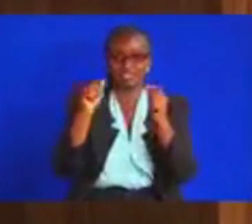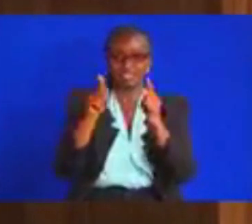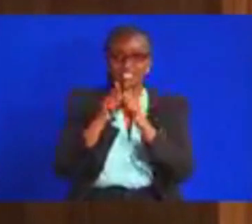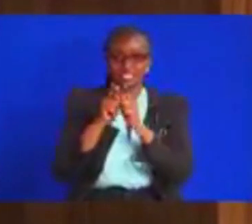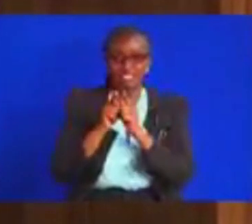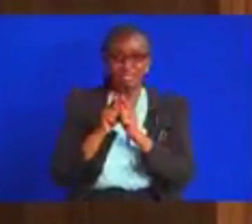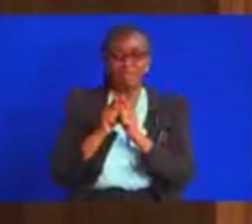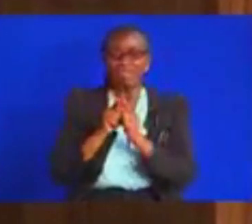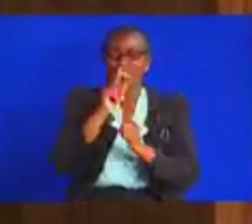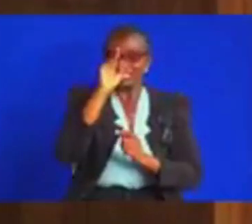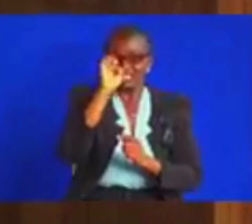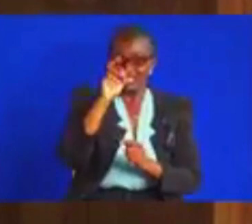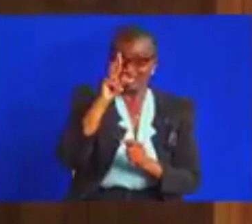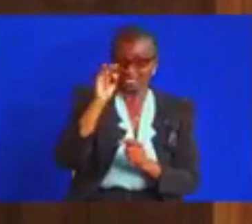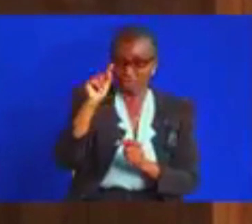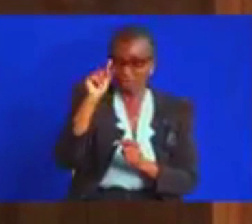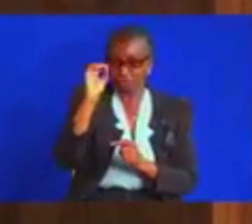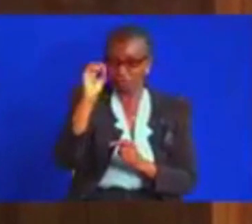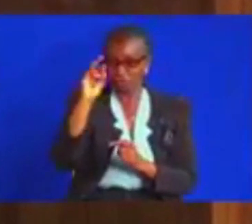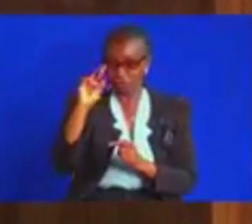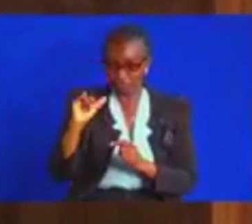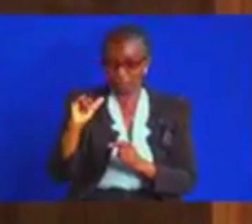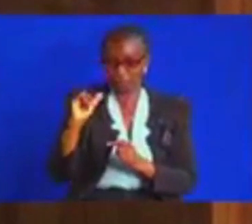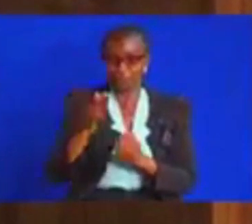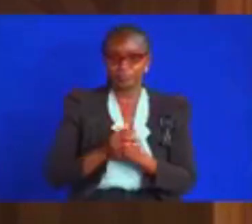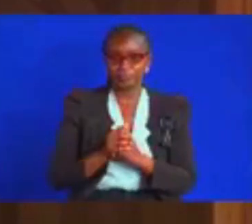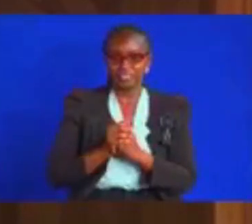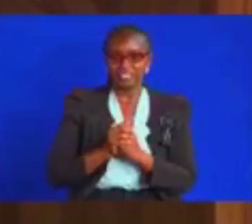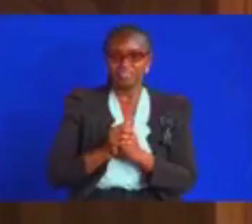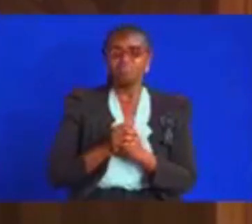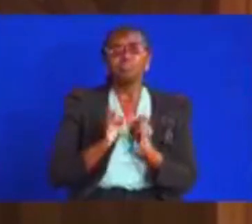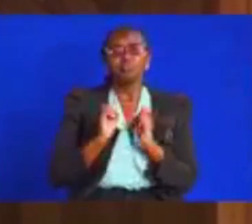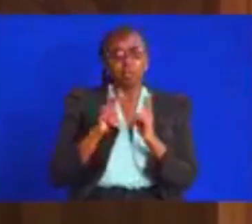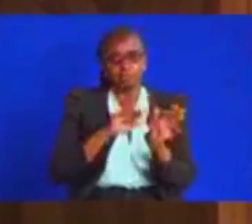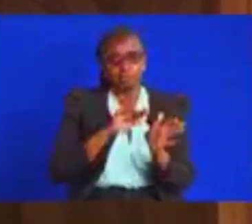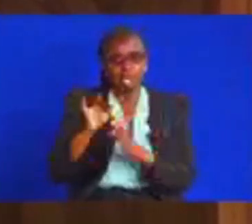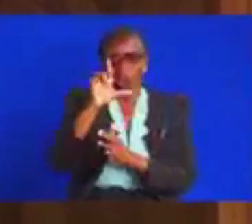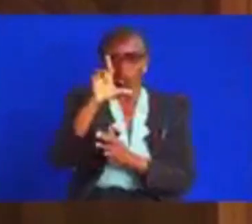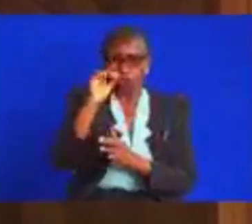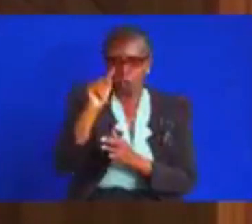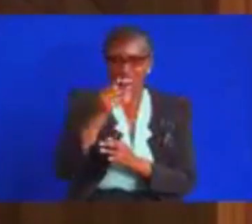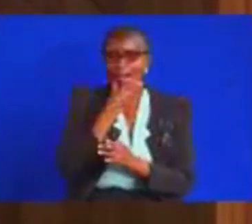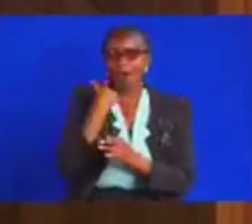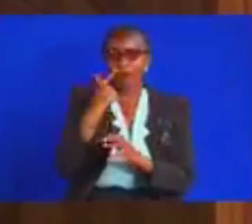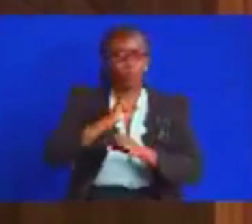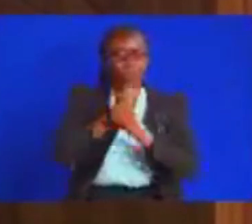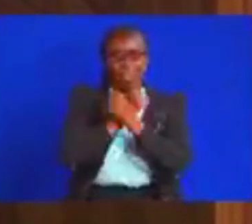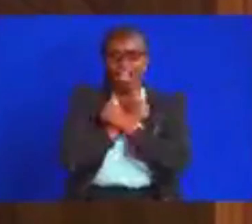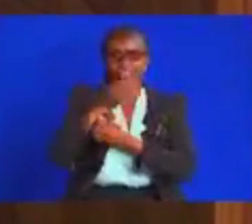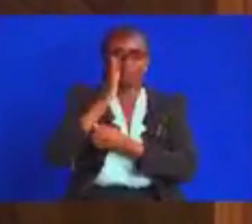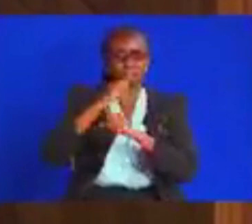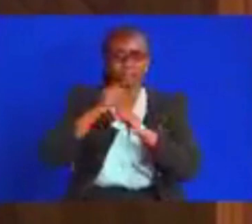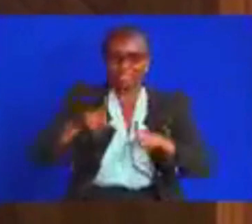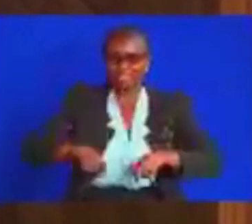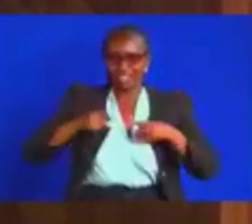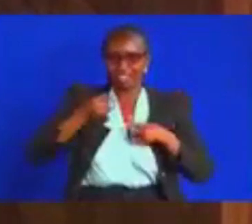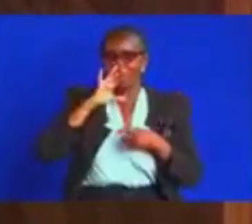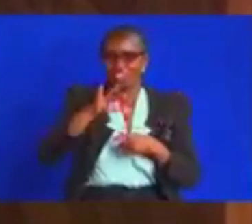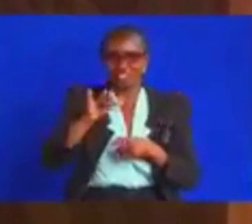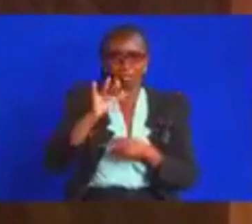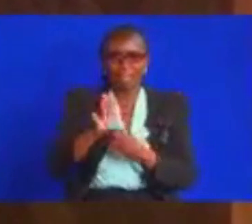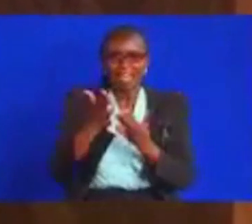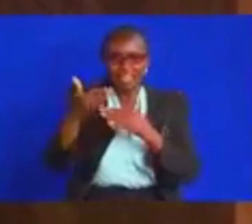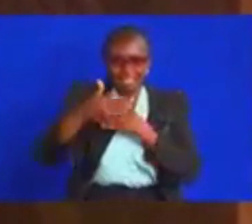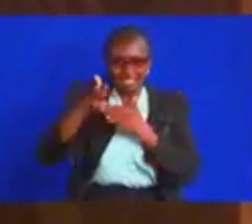a territory. You see that? Lot was a man who loved the Lord, but the lives of his daughters were about to be